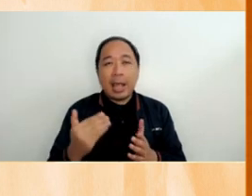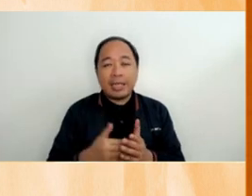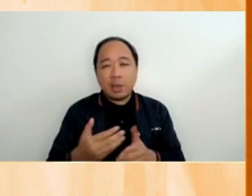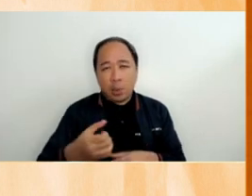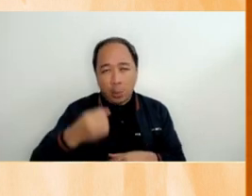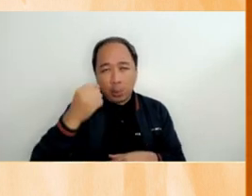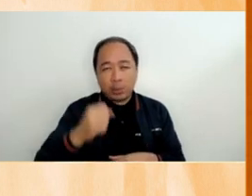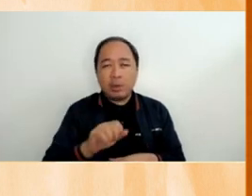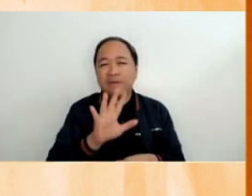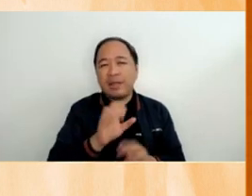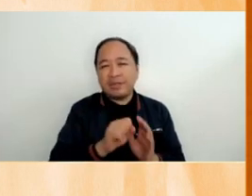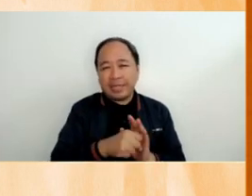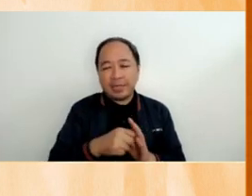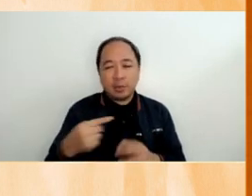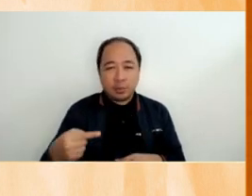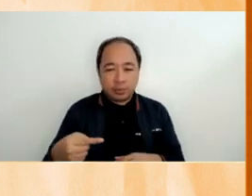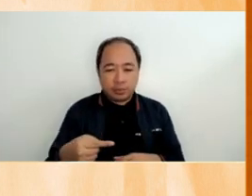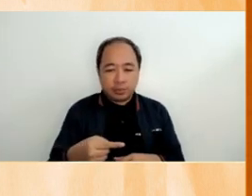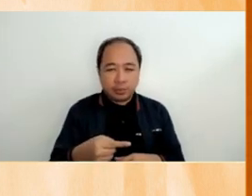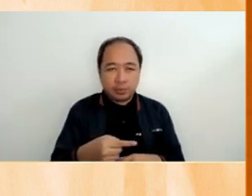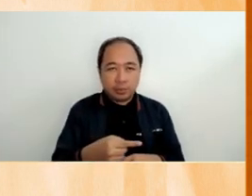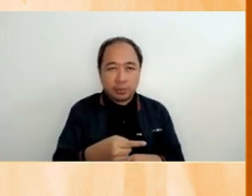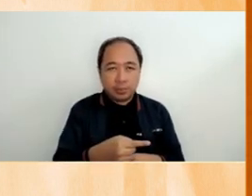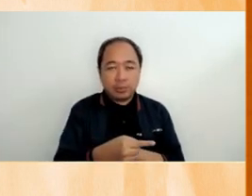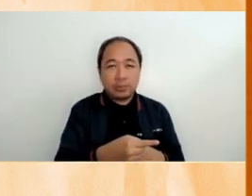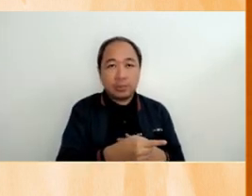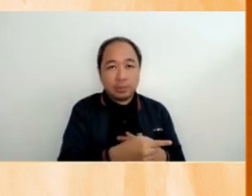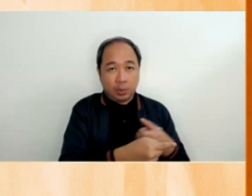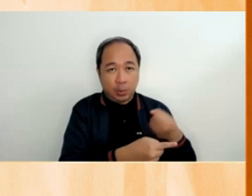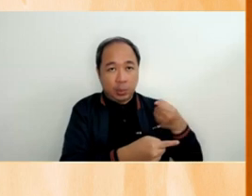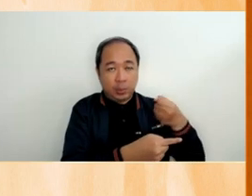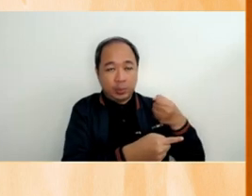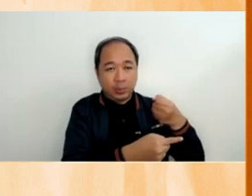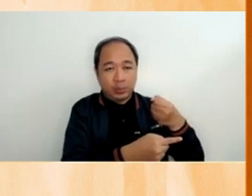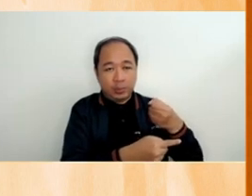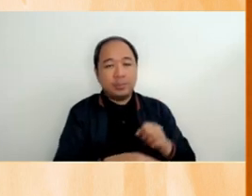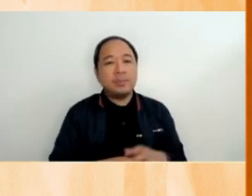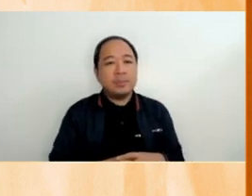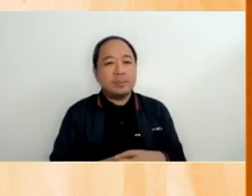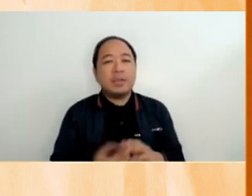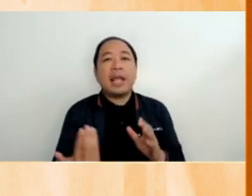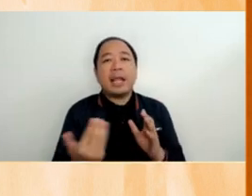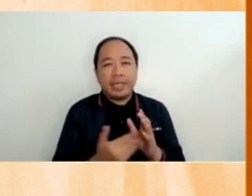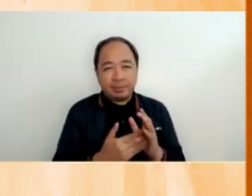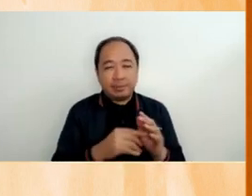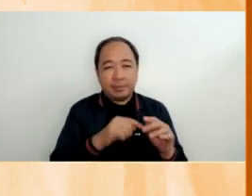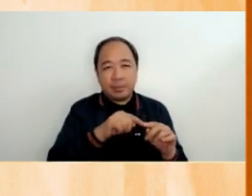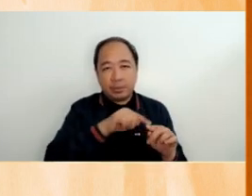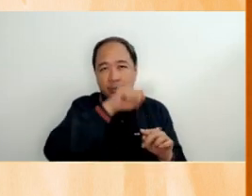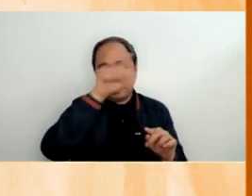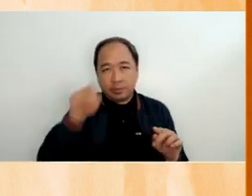Pause again for 1 to 5 seconds as you go along the bottom of the box. Then